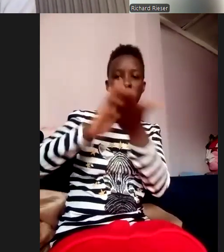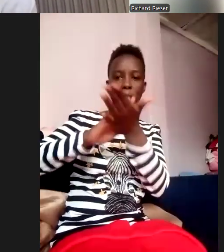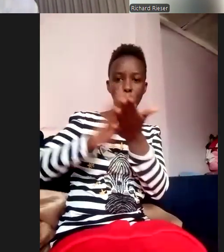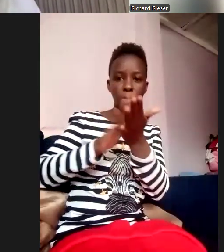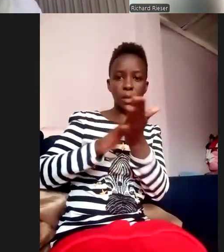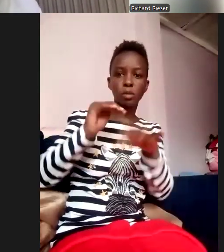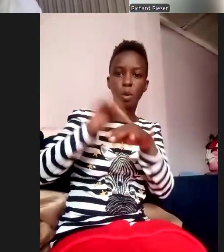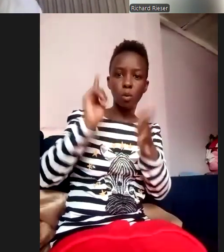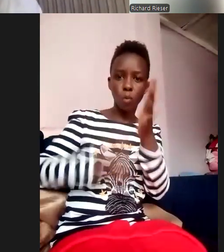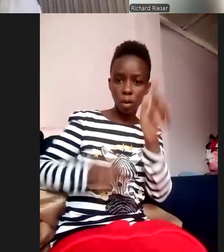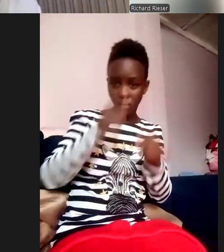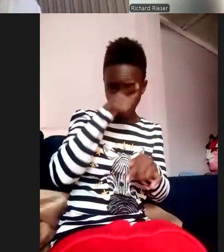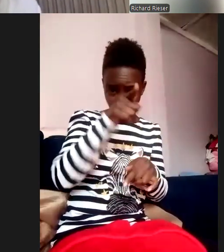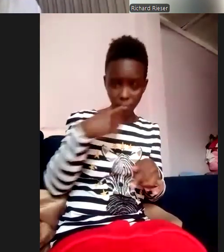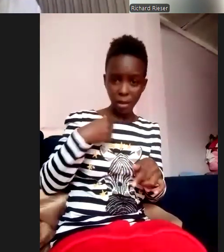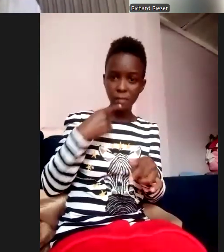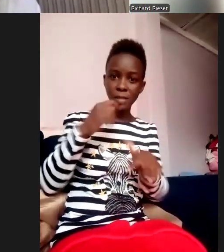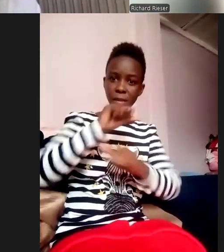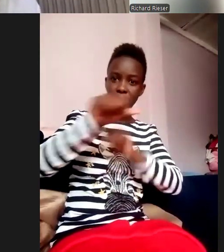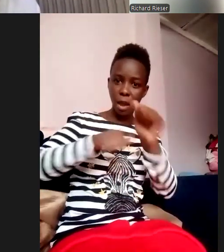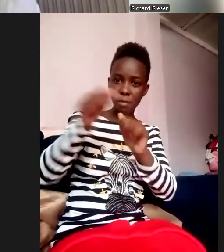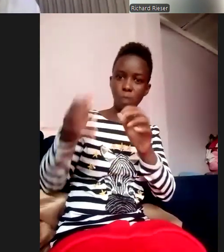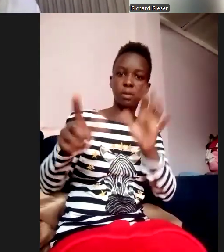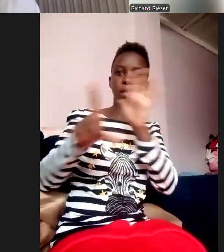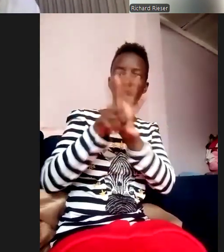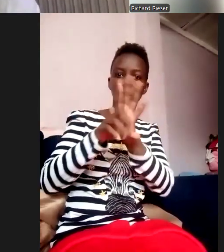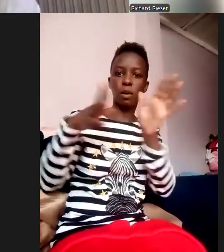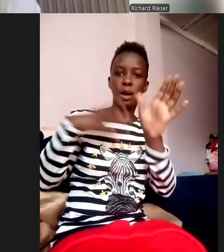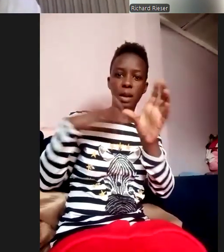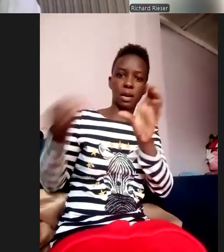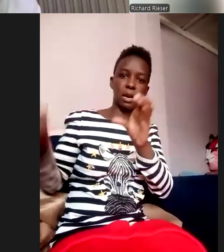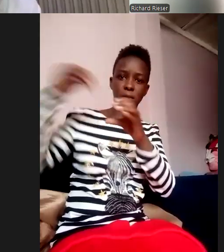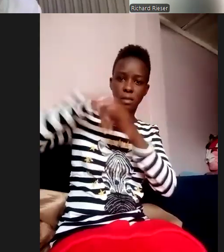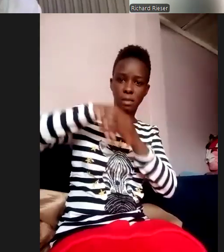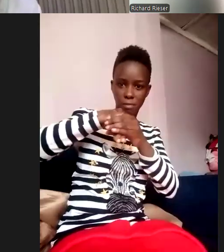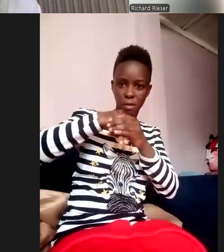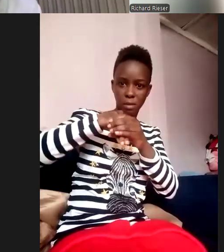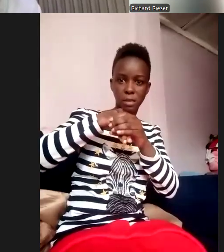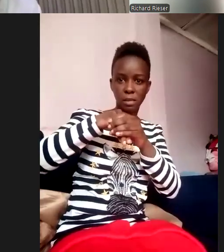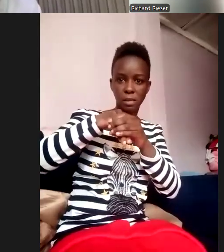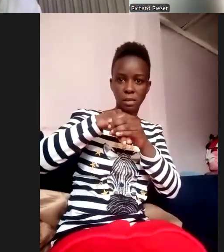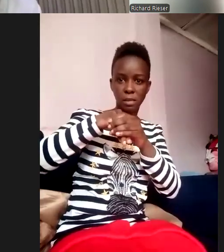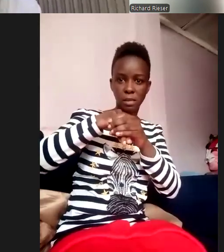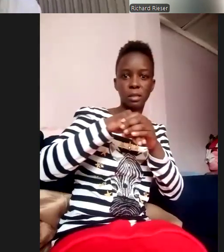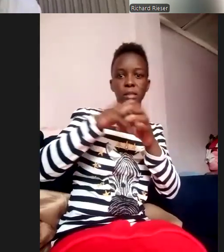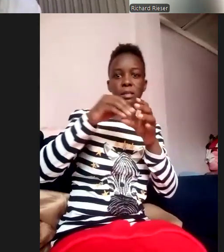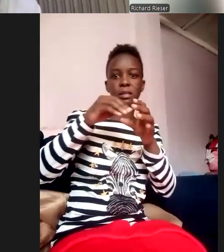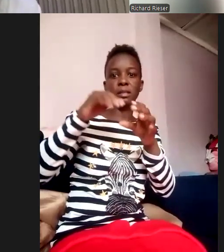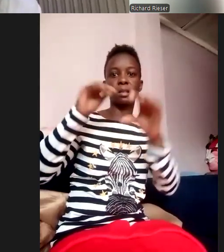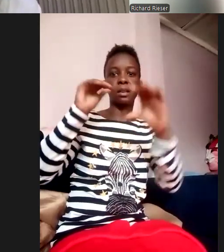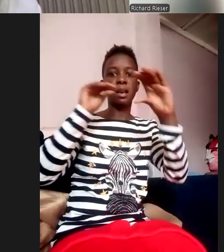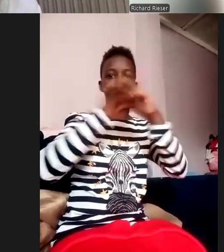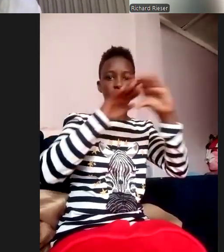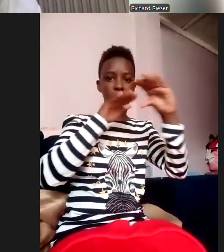So I want to make a few recommendations about the laws and